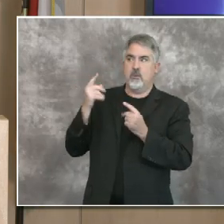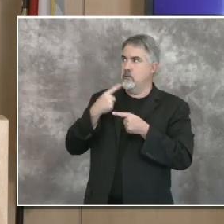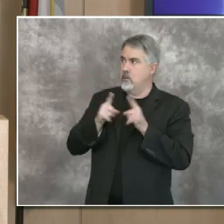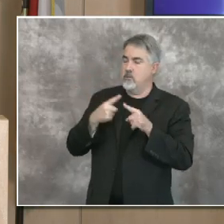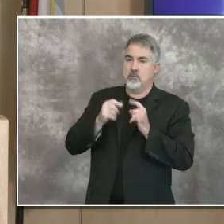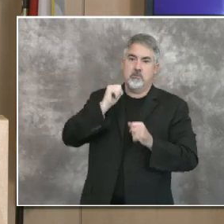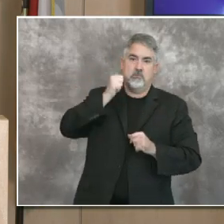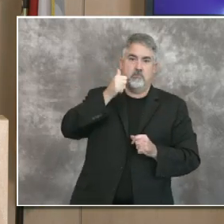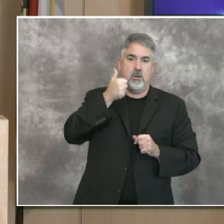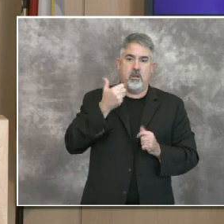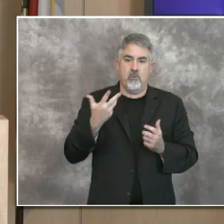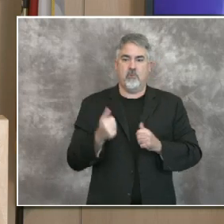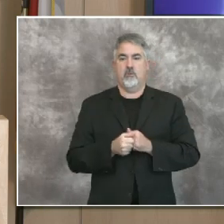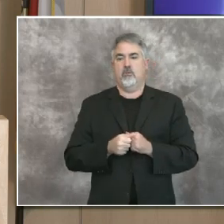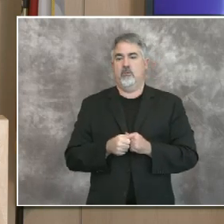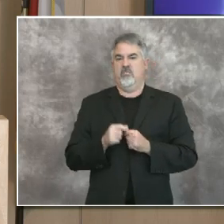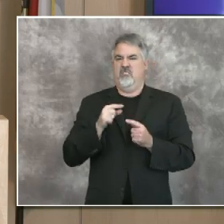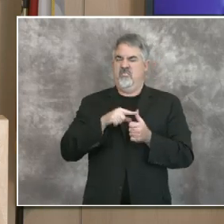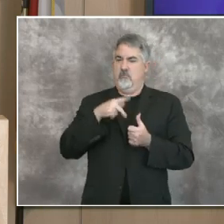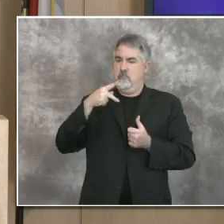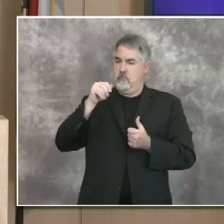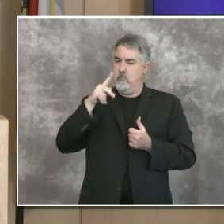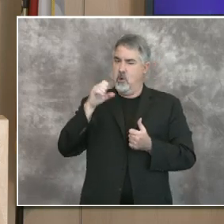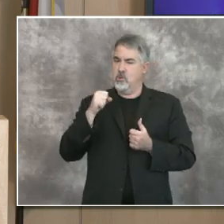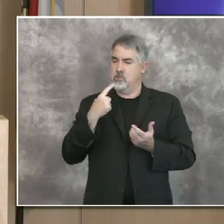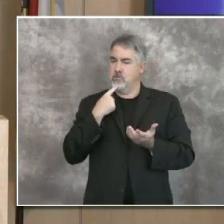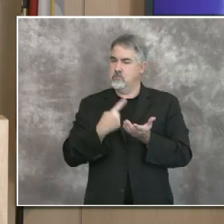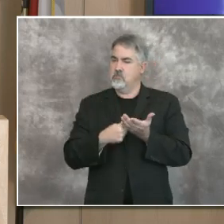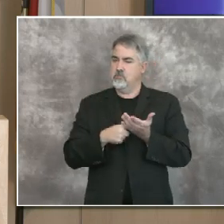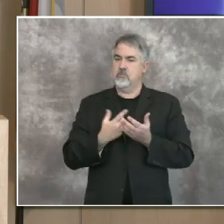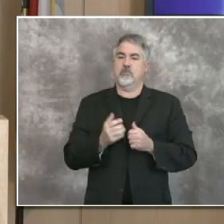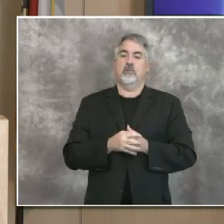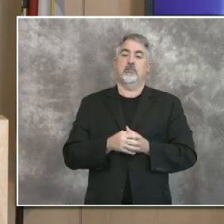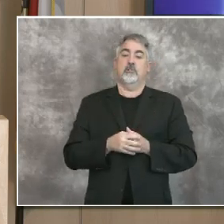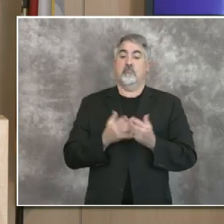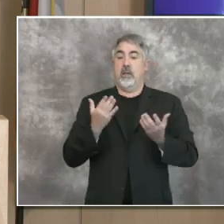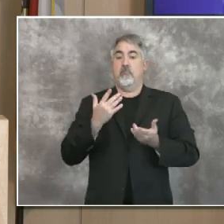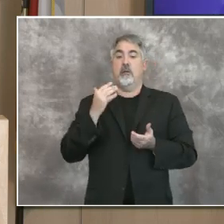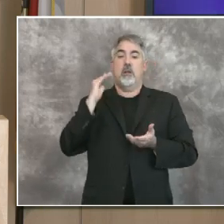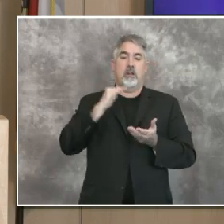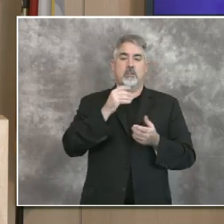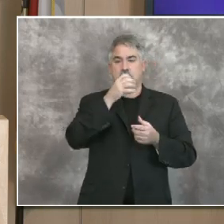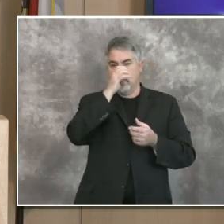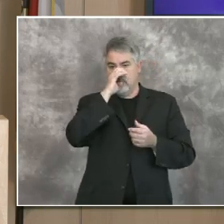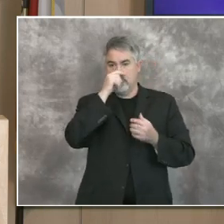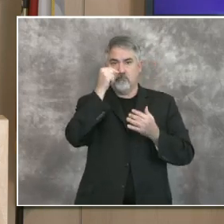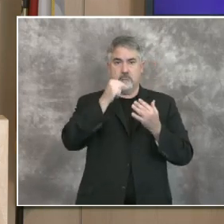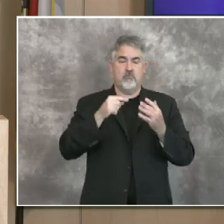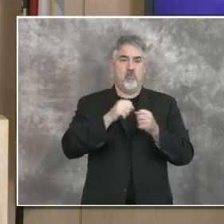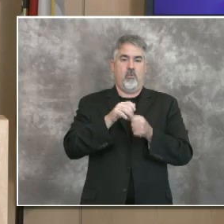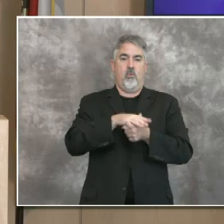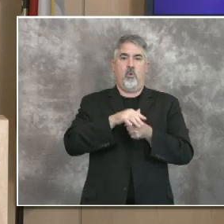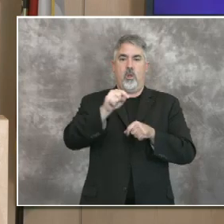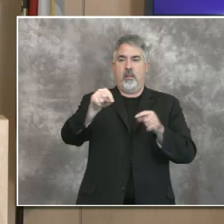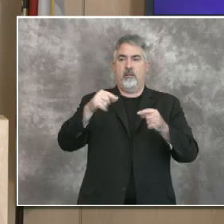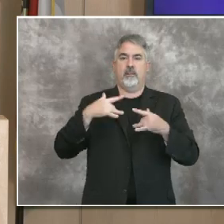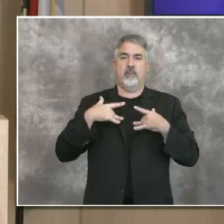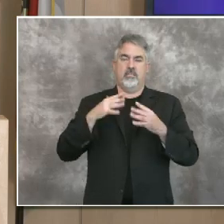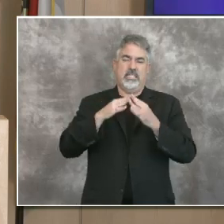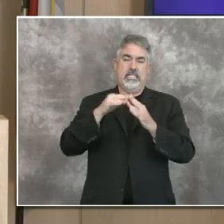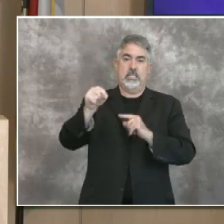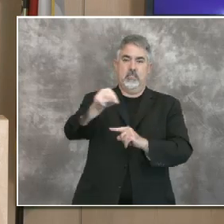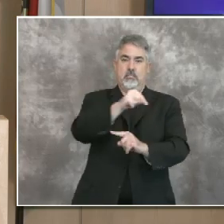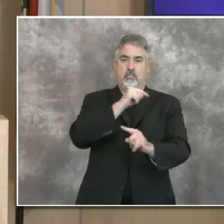issue of parks and some potential easing, again, in partnership with our local jurisdictions for them to move forward when they are ready.